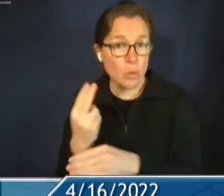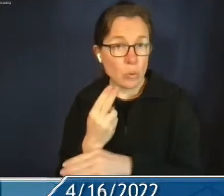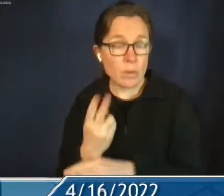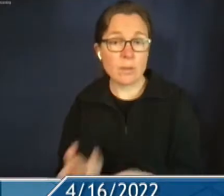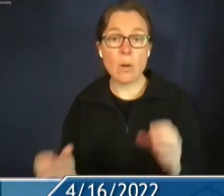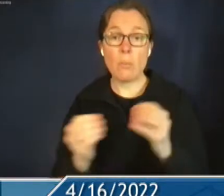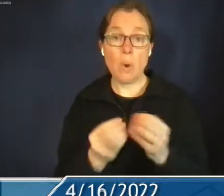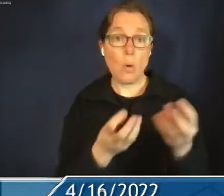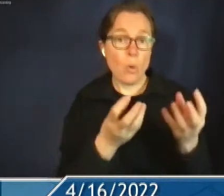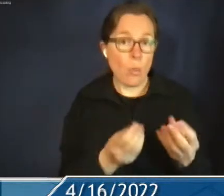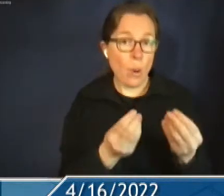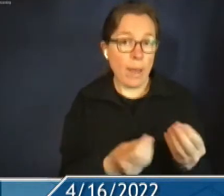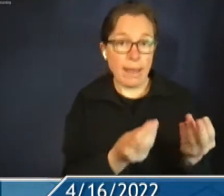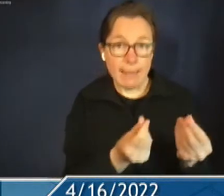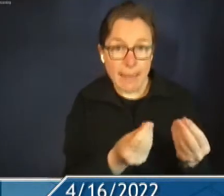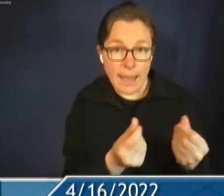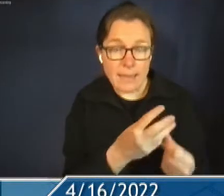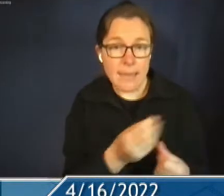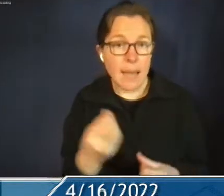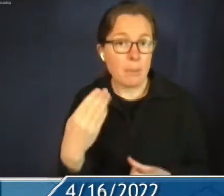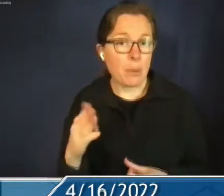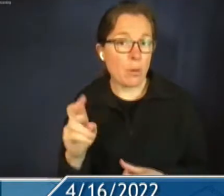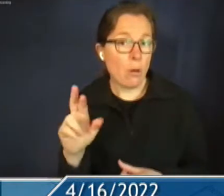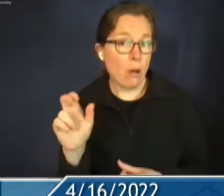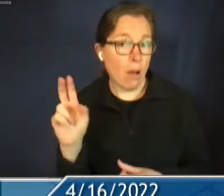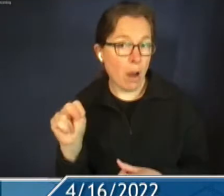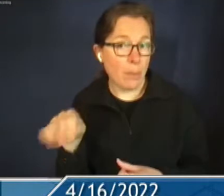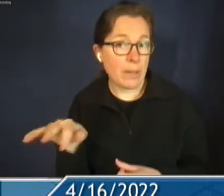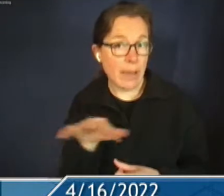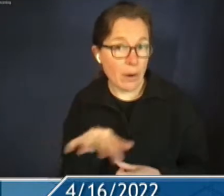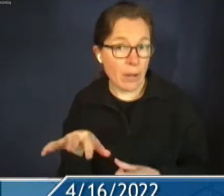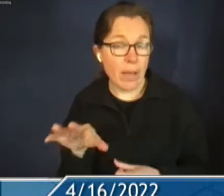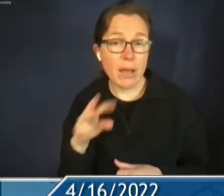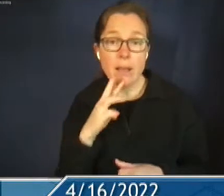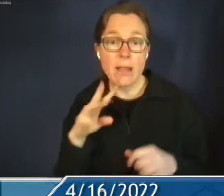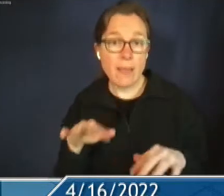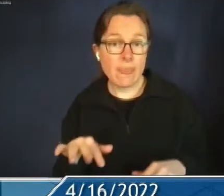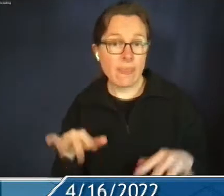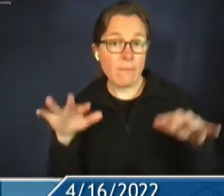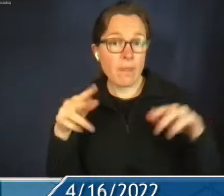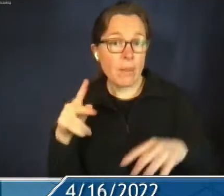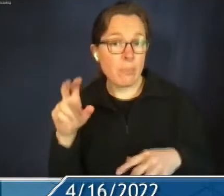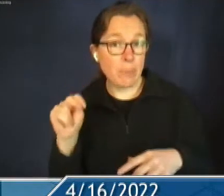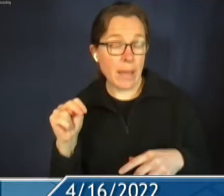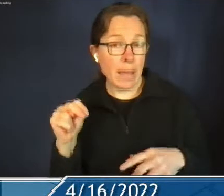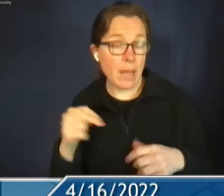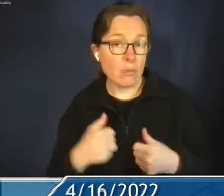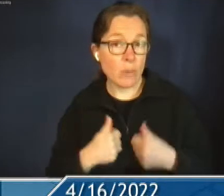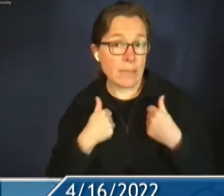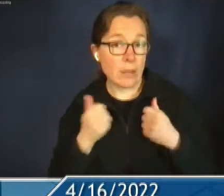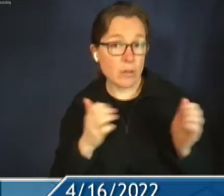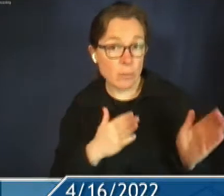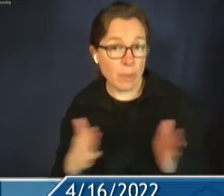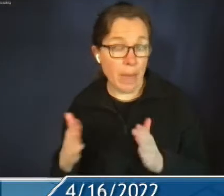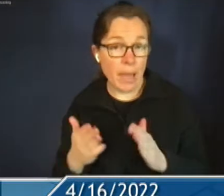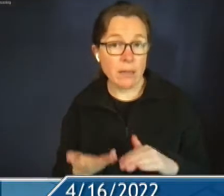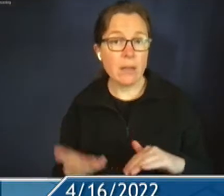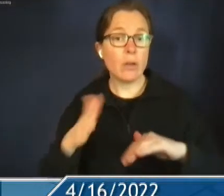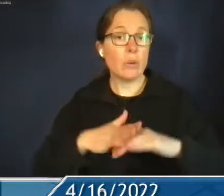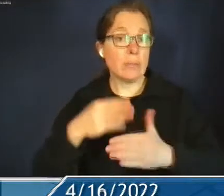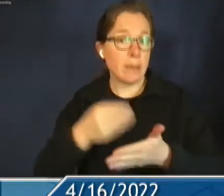carbon sequestration areas, finalizing the floodplain resilience plan, and increasing funding for greening and restoration